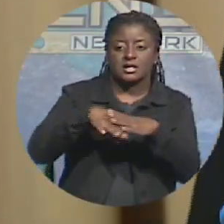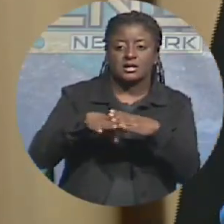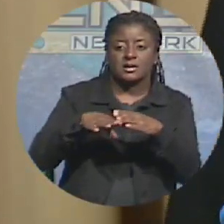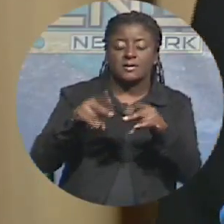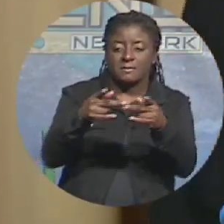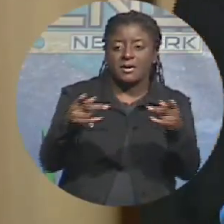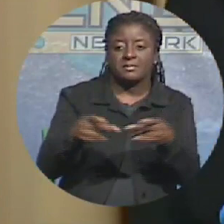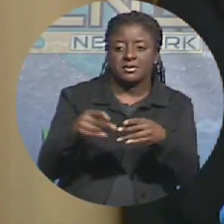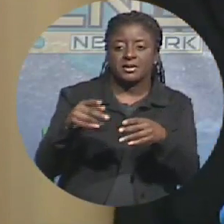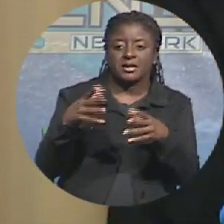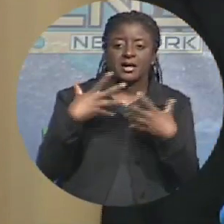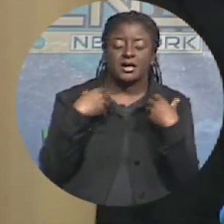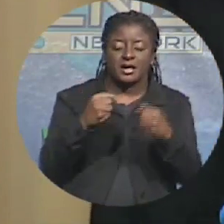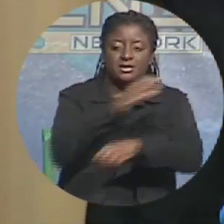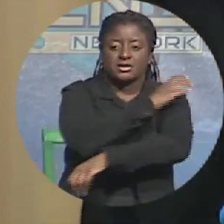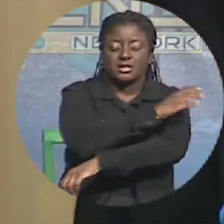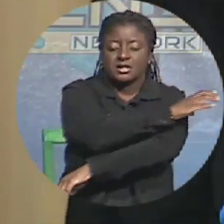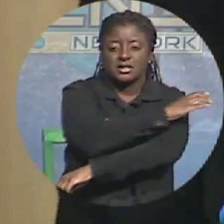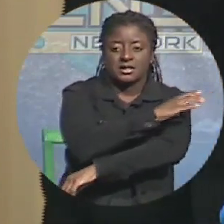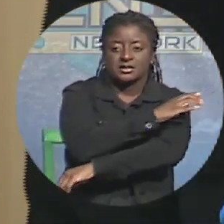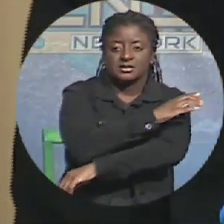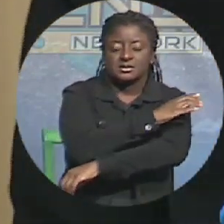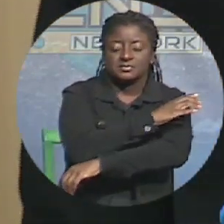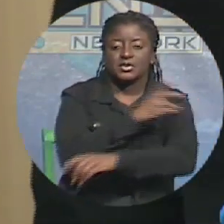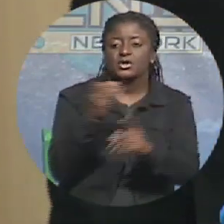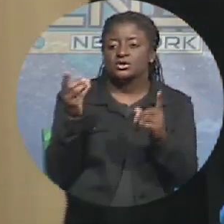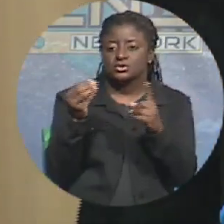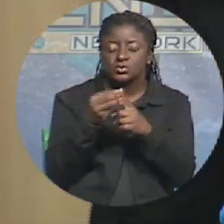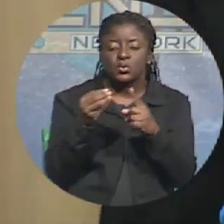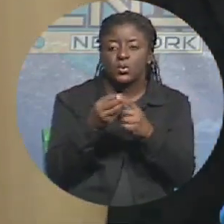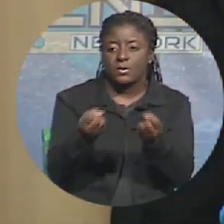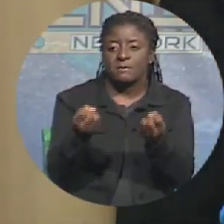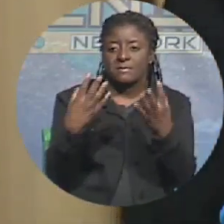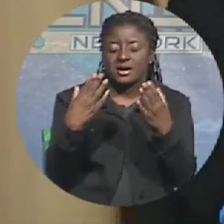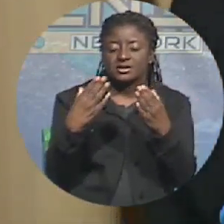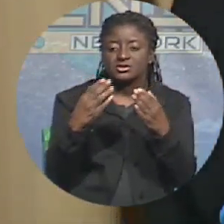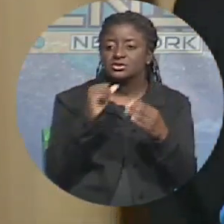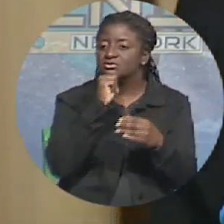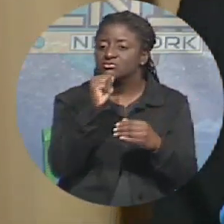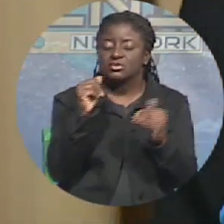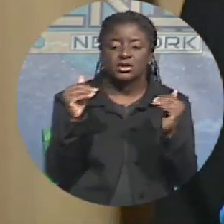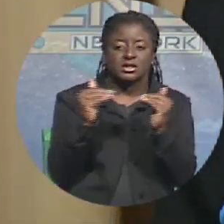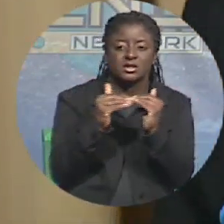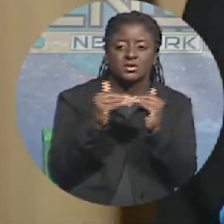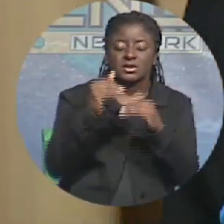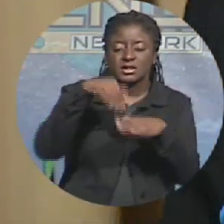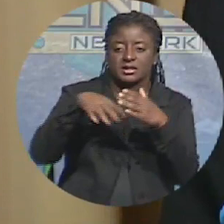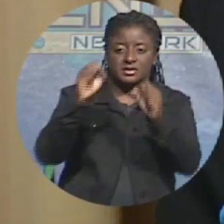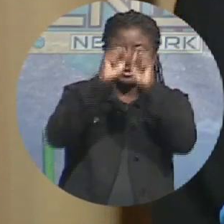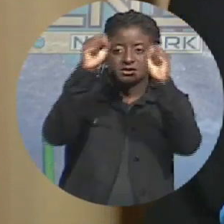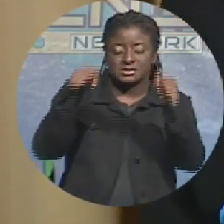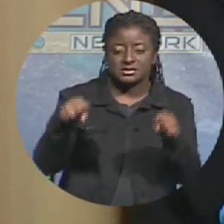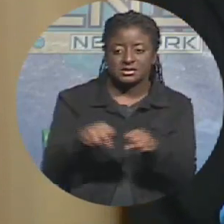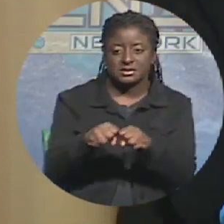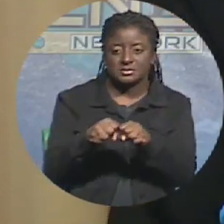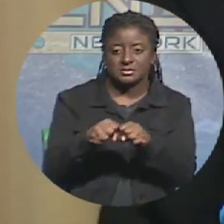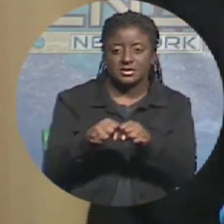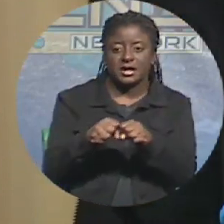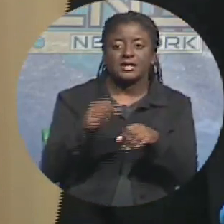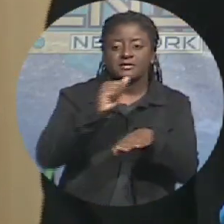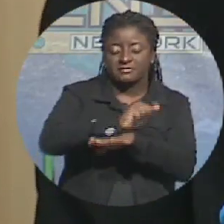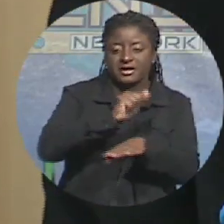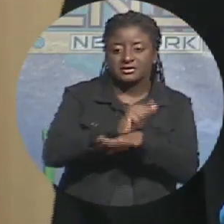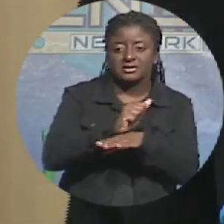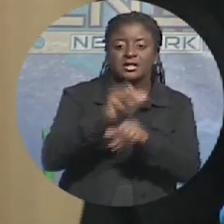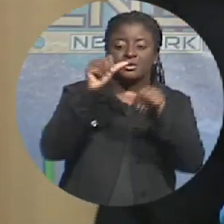too much inequity in the system, and this inequity has affected the ability of the public health system to attract